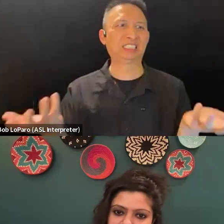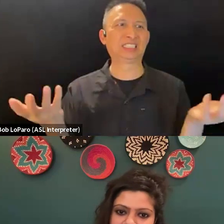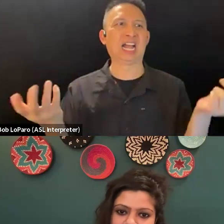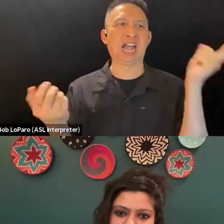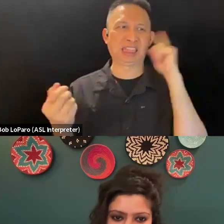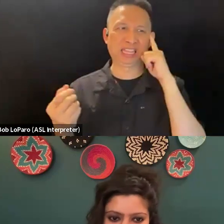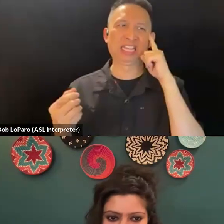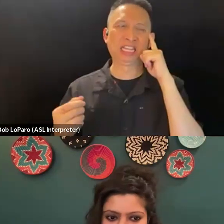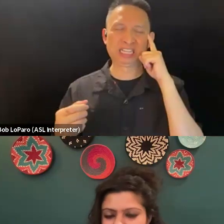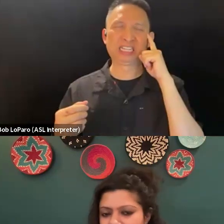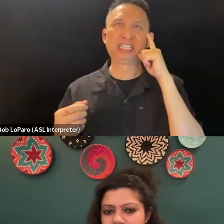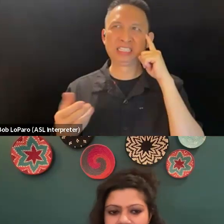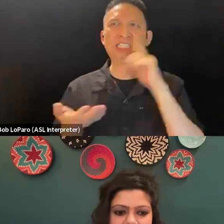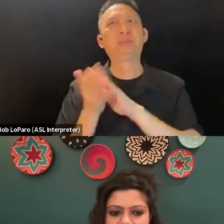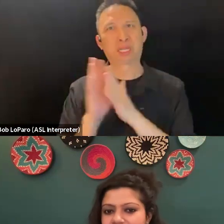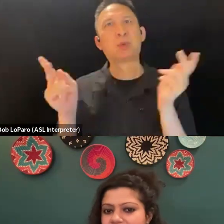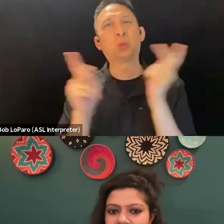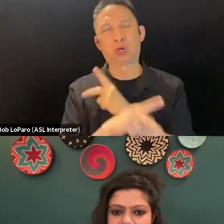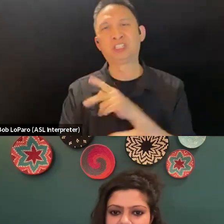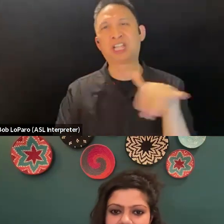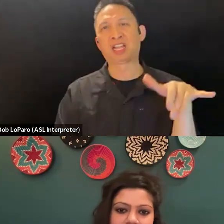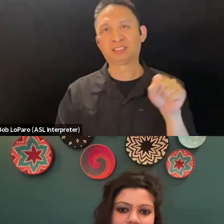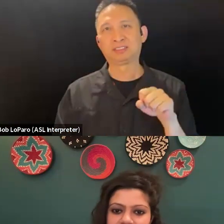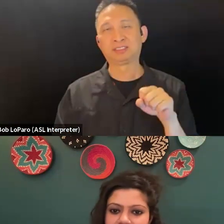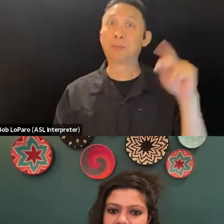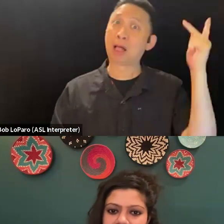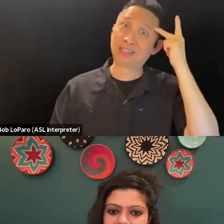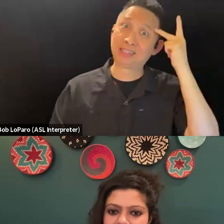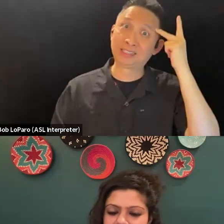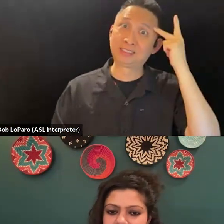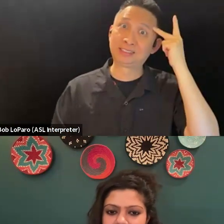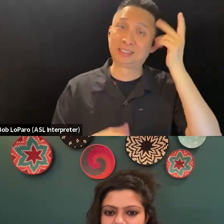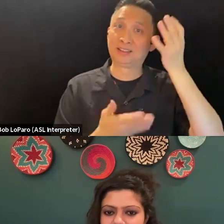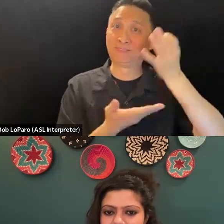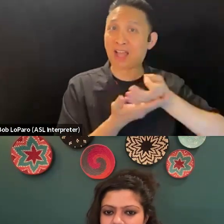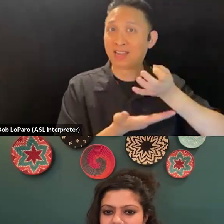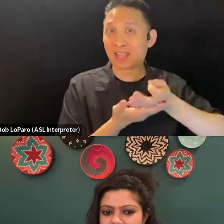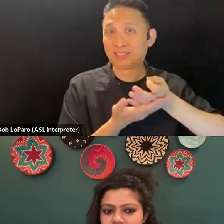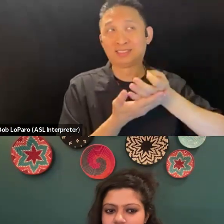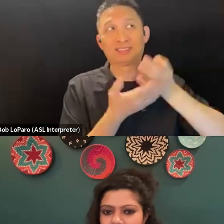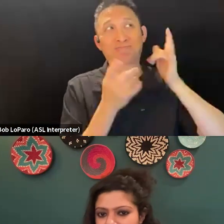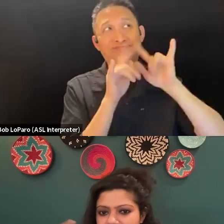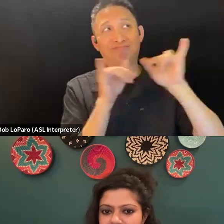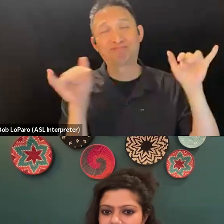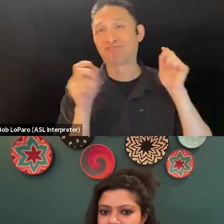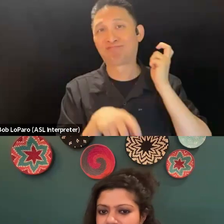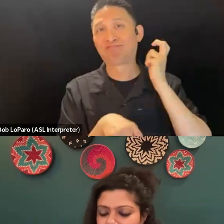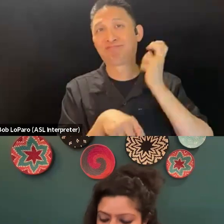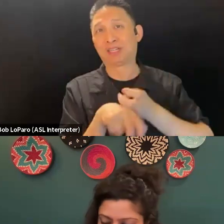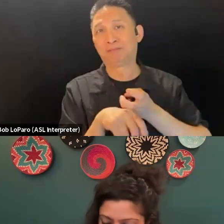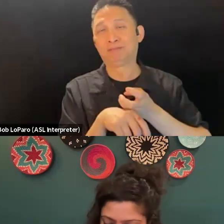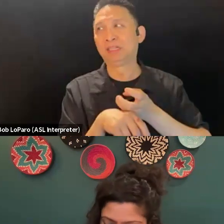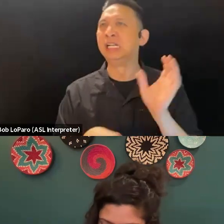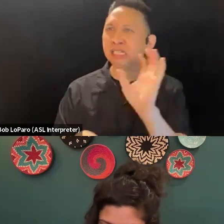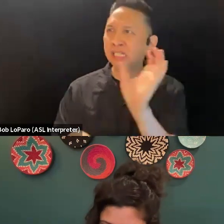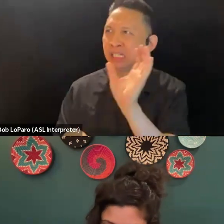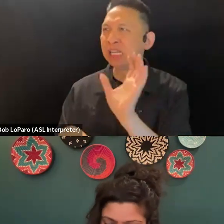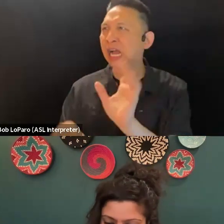it a bit tricky to categorize films in that way because I think we often many of us struggle